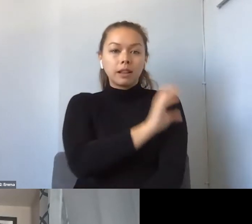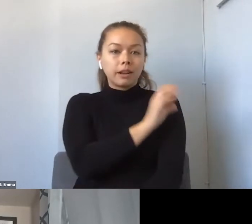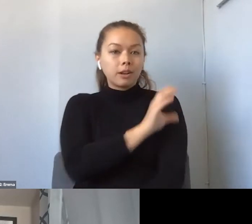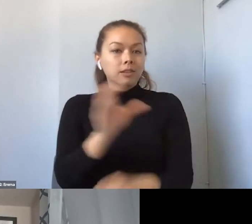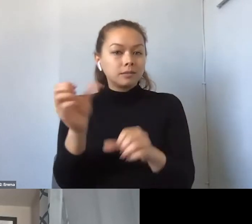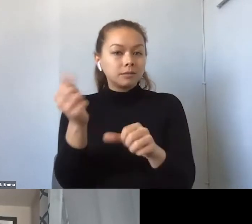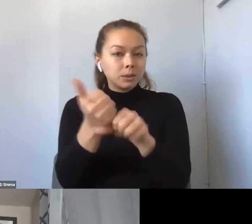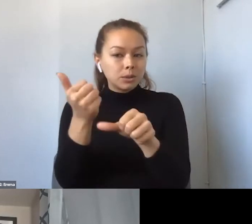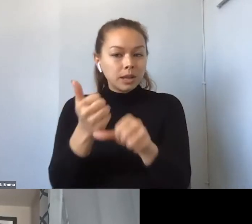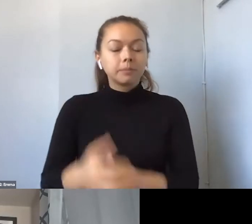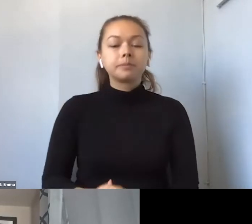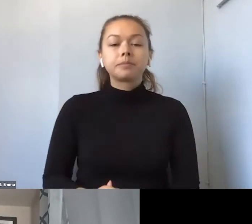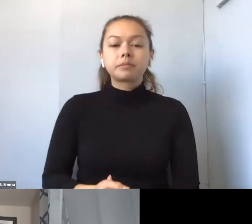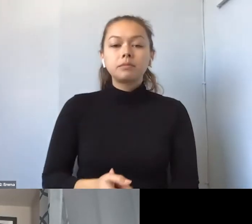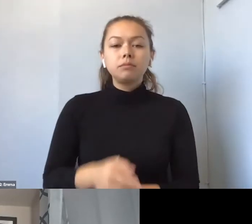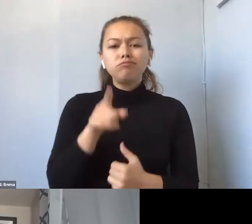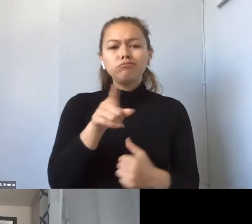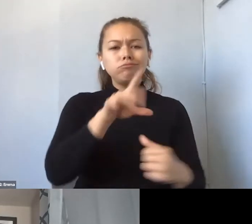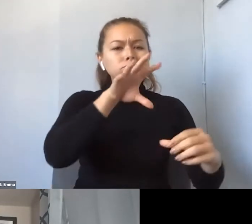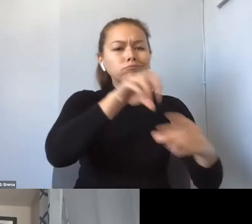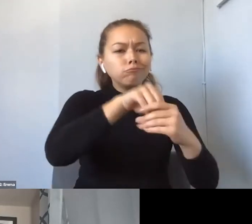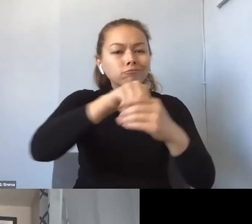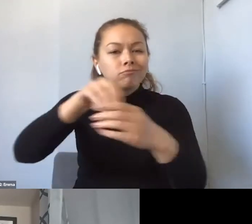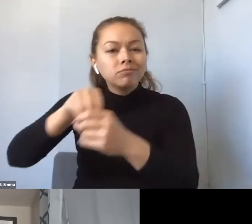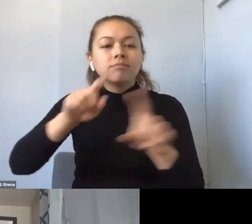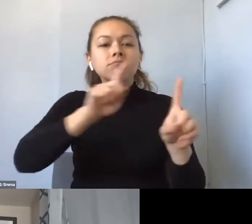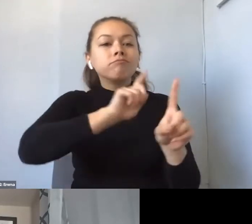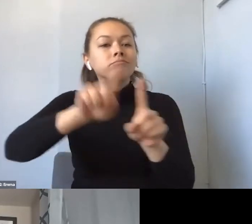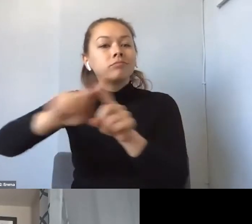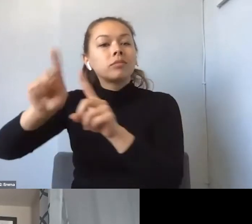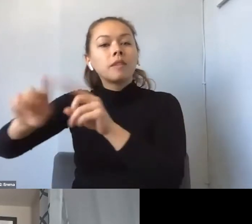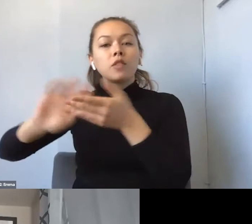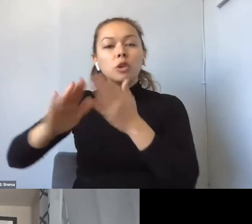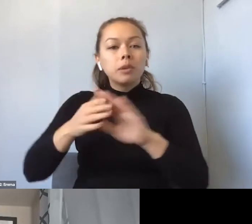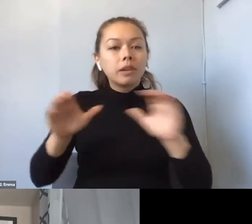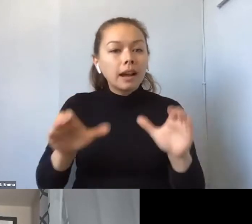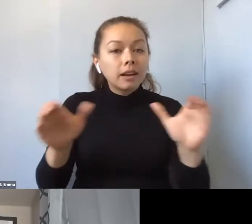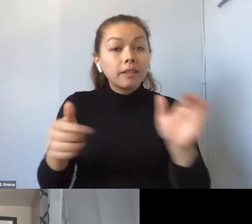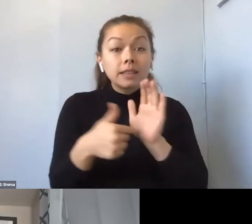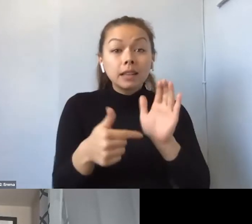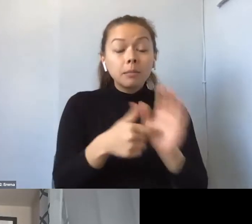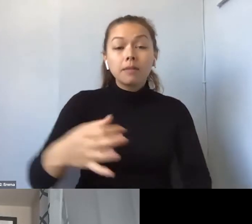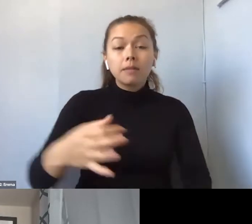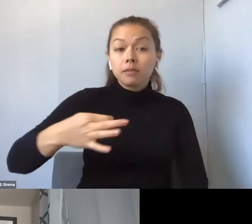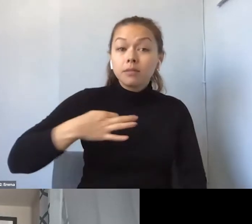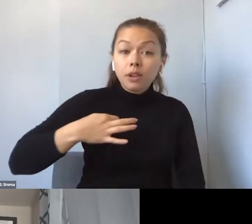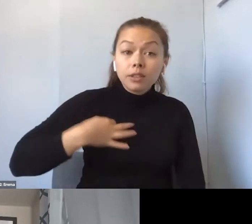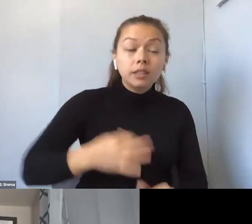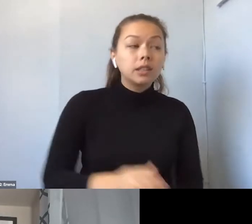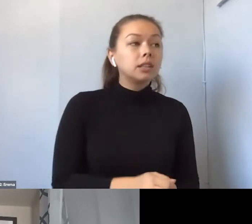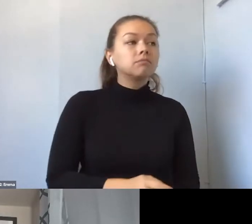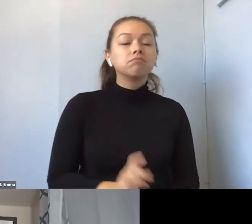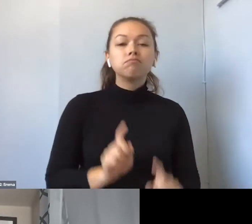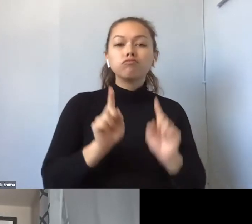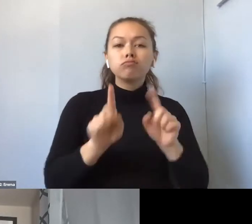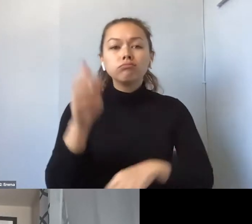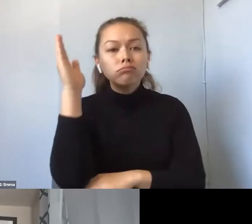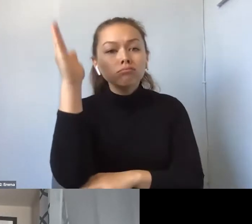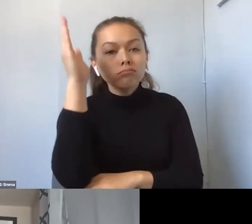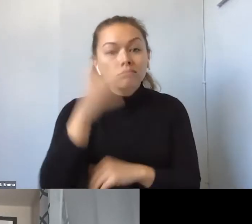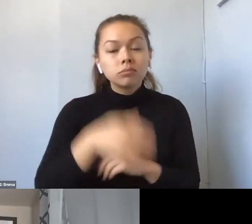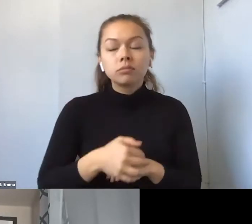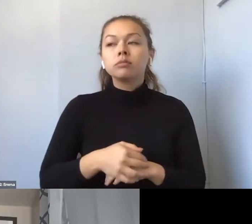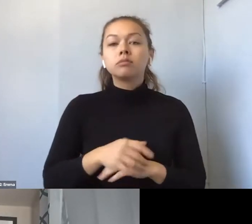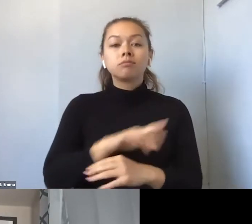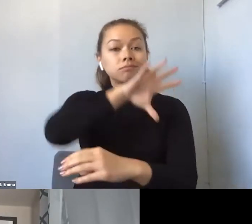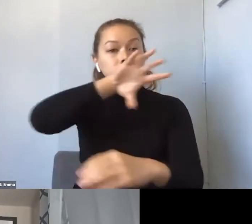many community engagement activities include volunteering, speaking, and serving as a board